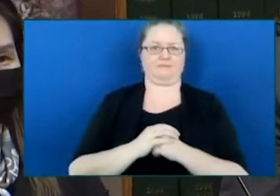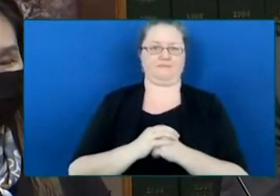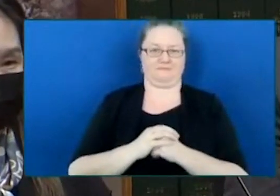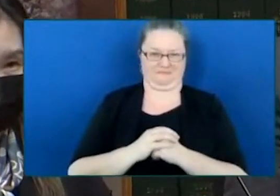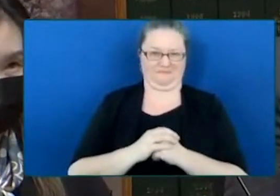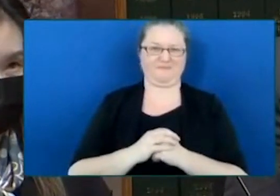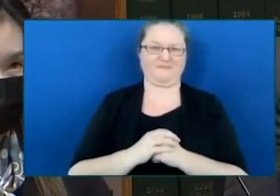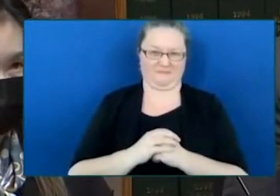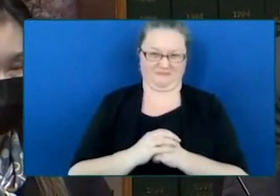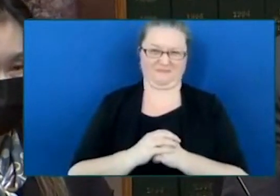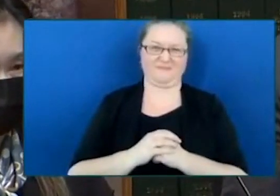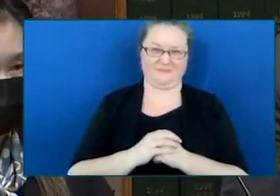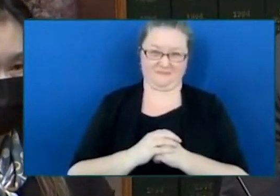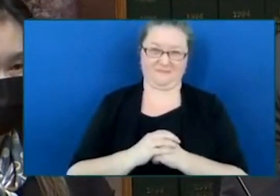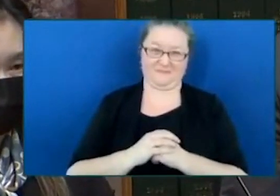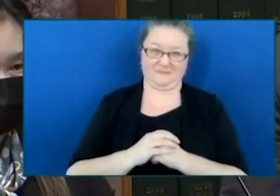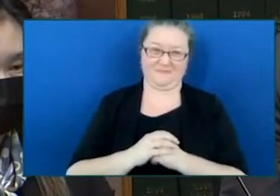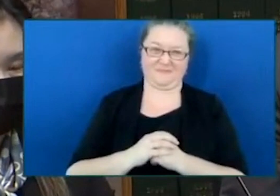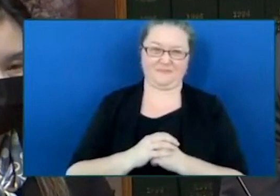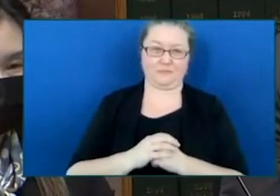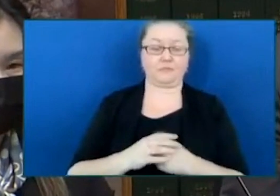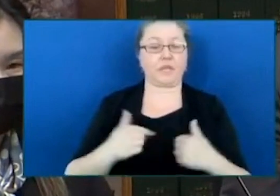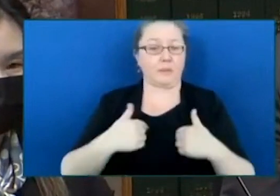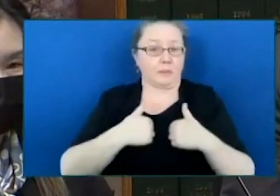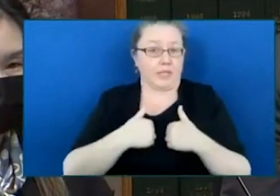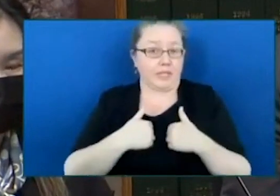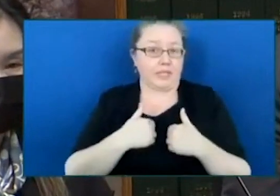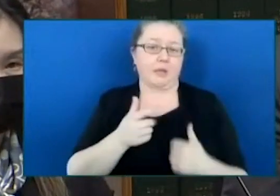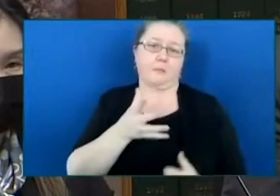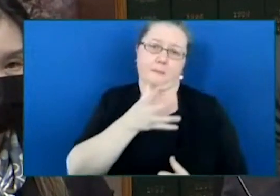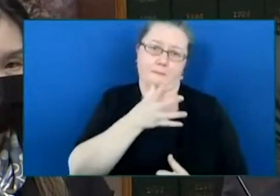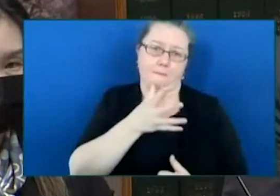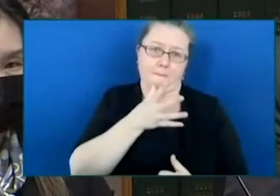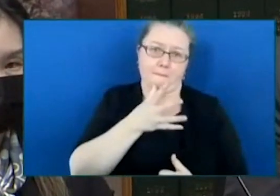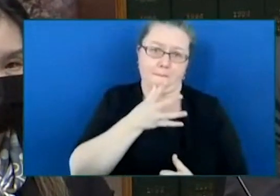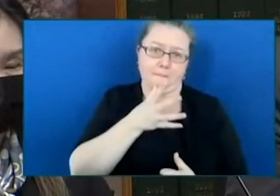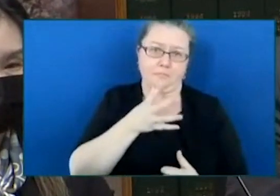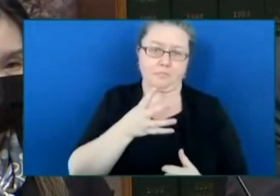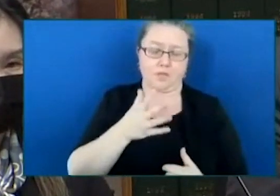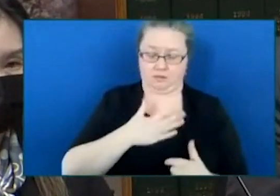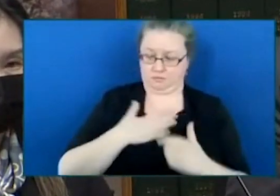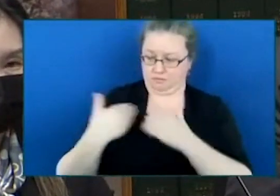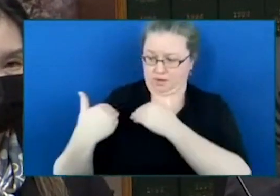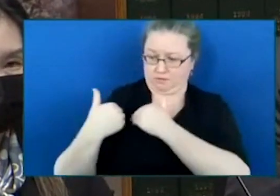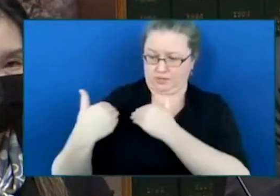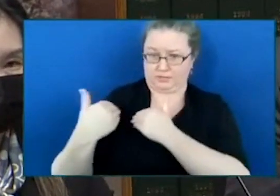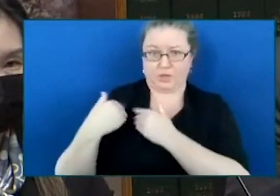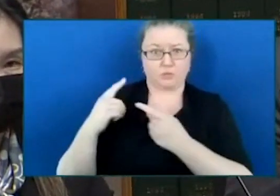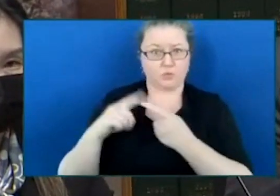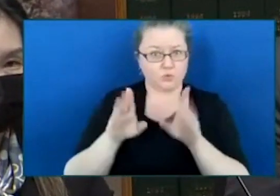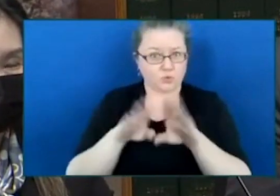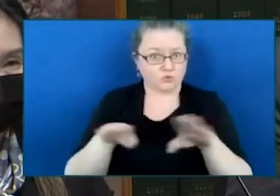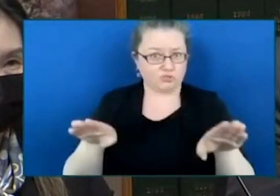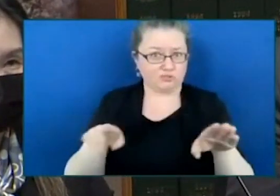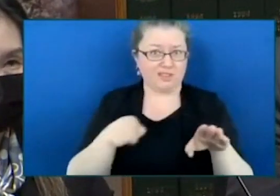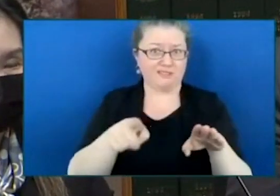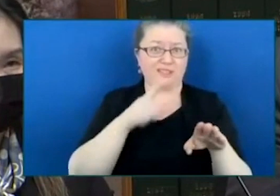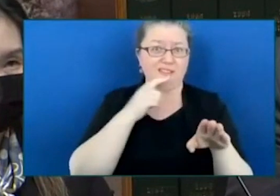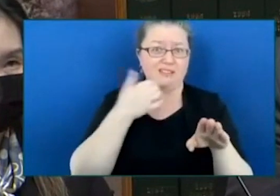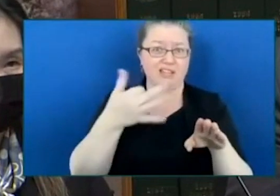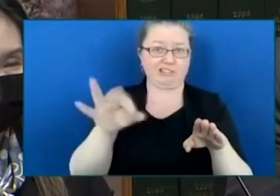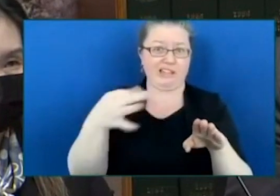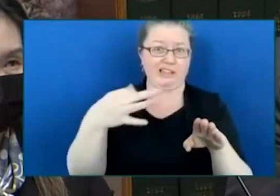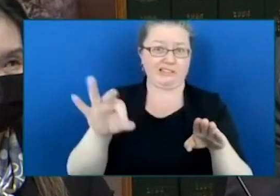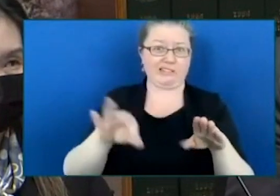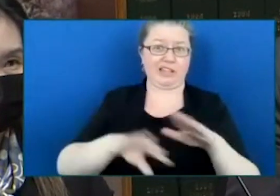The bottom line is this, Mr. Speaker. As a mom, I know that the responsibility that I have to my children did not end on their 19th birthdays,